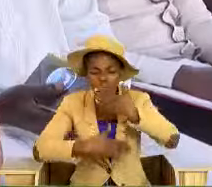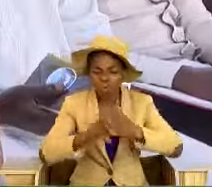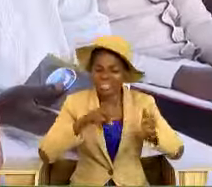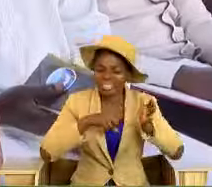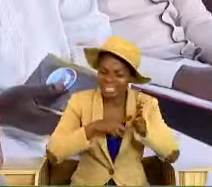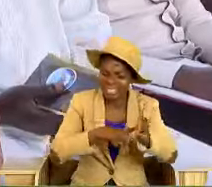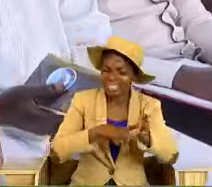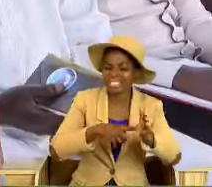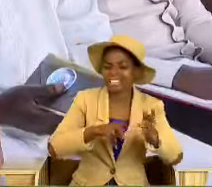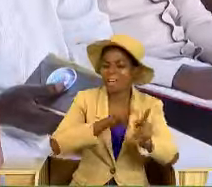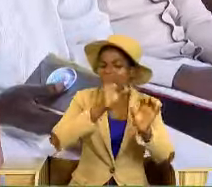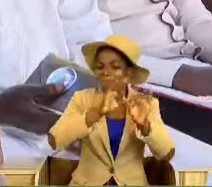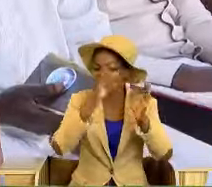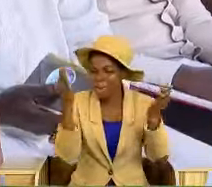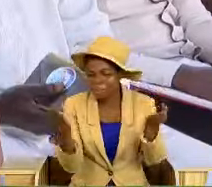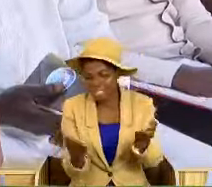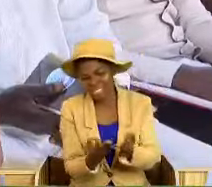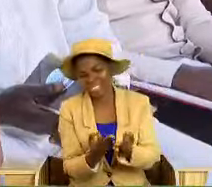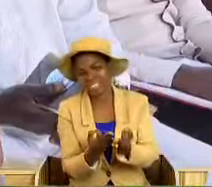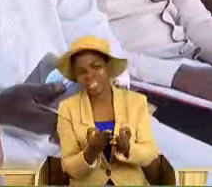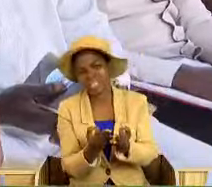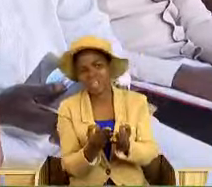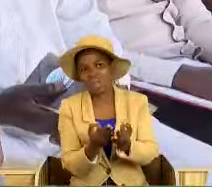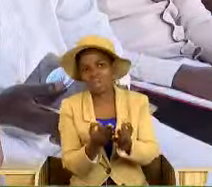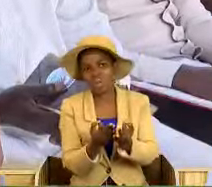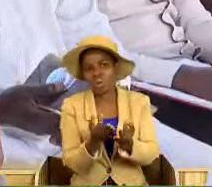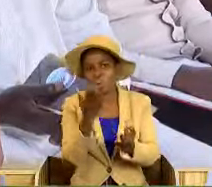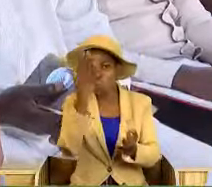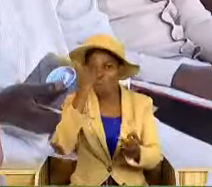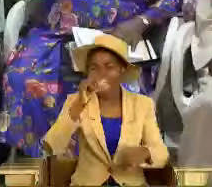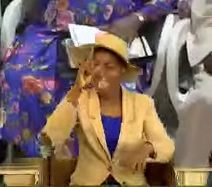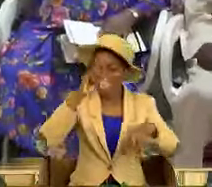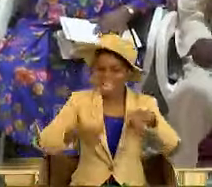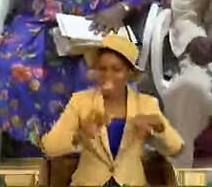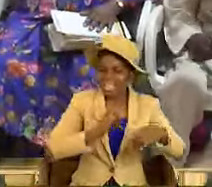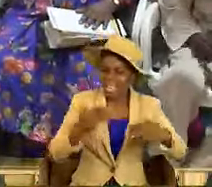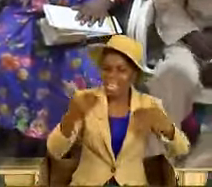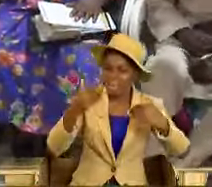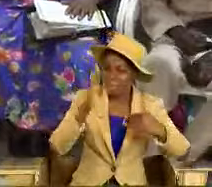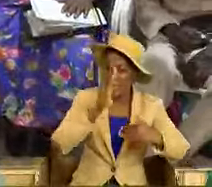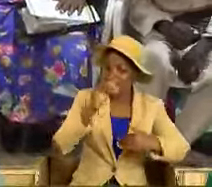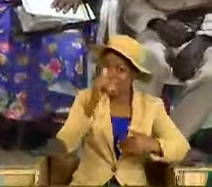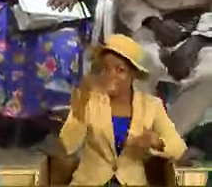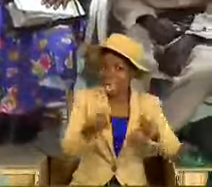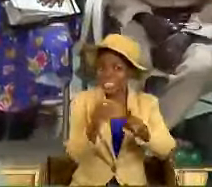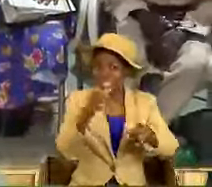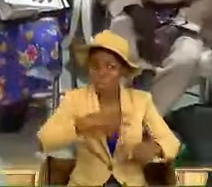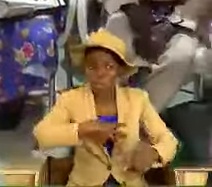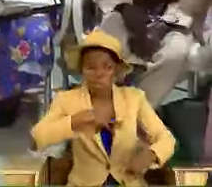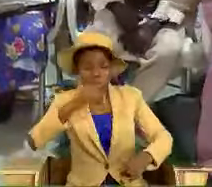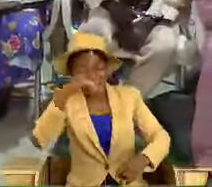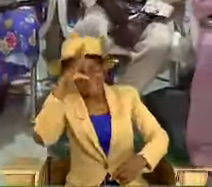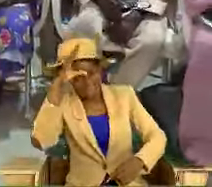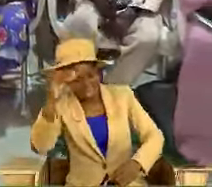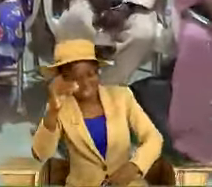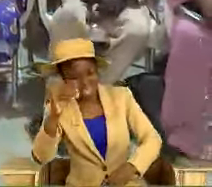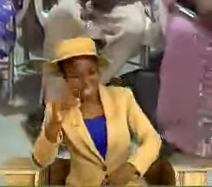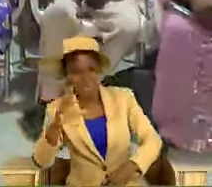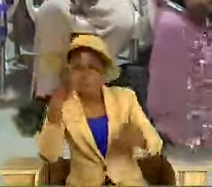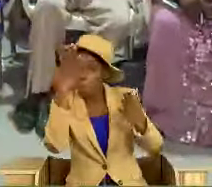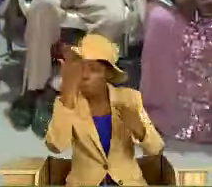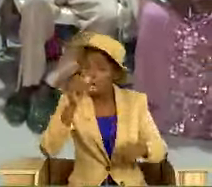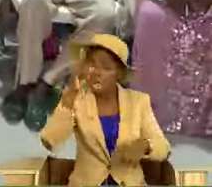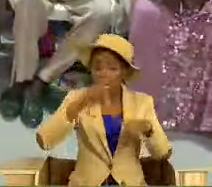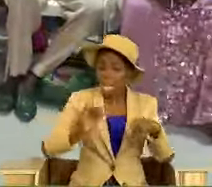poverty why couldn't I have the physical appearances of others why can't I have the kind of breakthroughs others